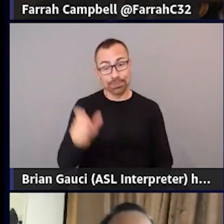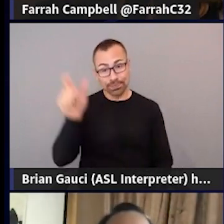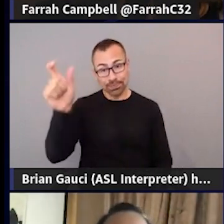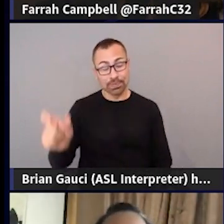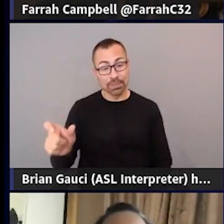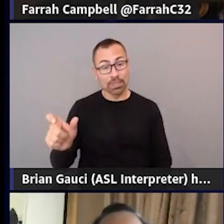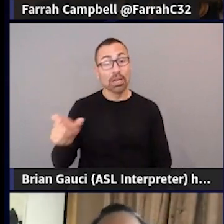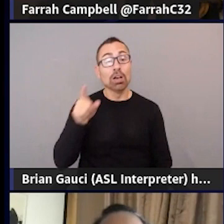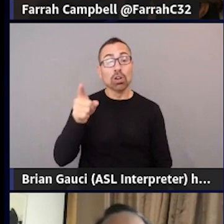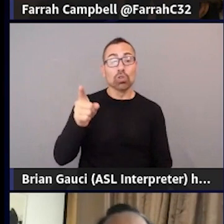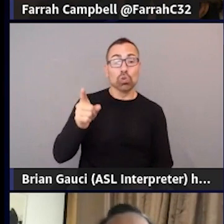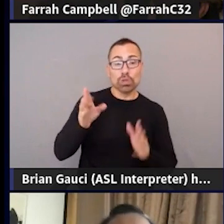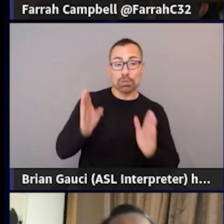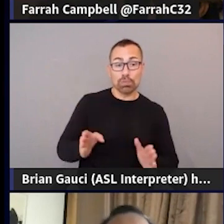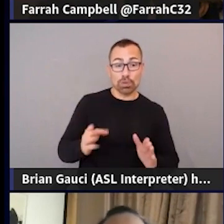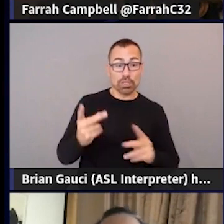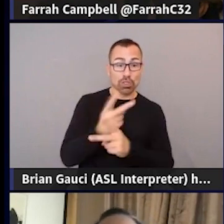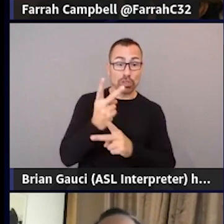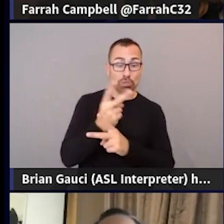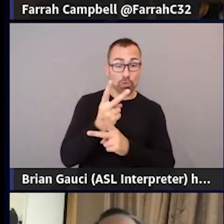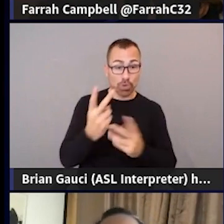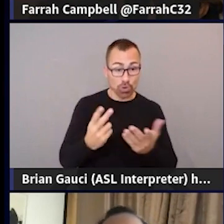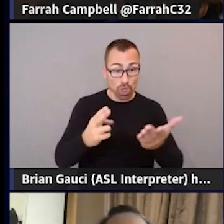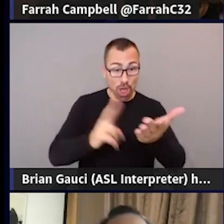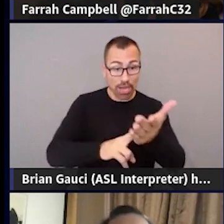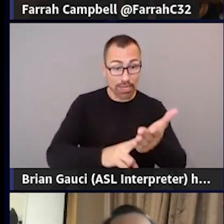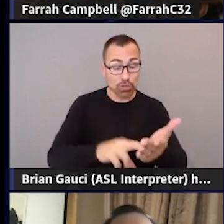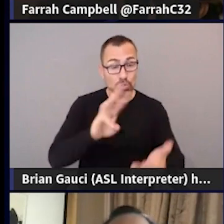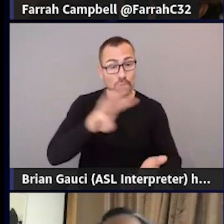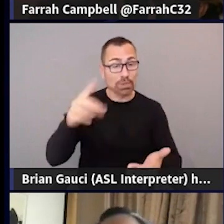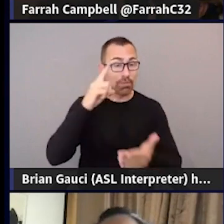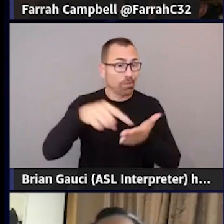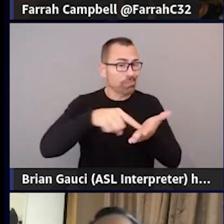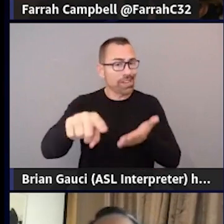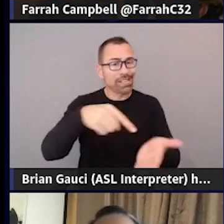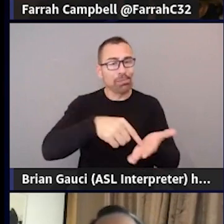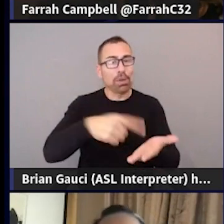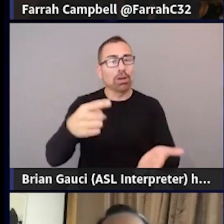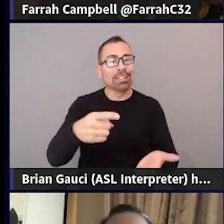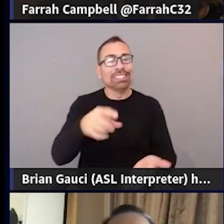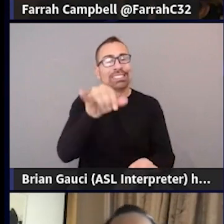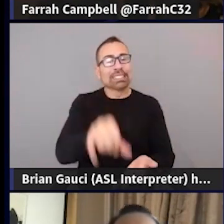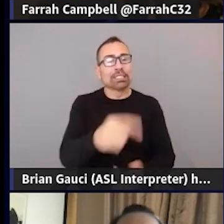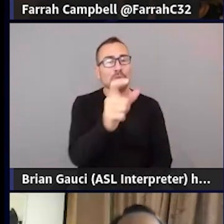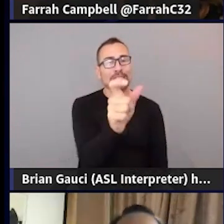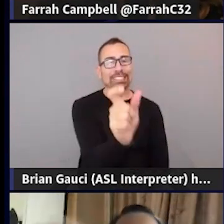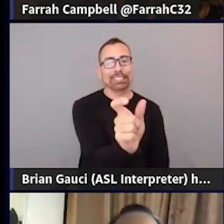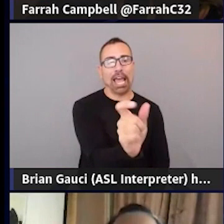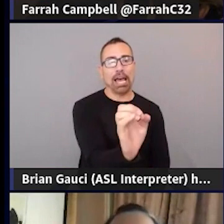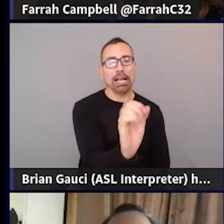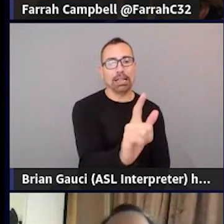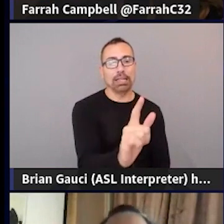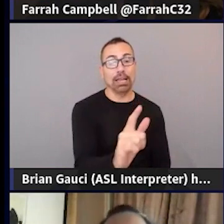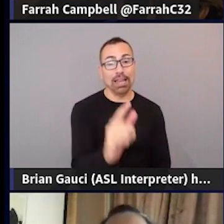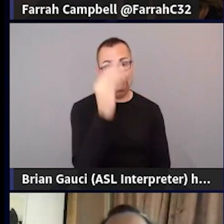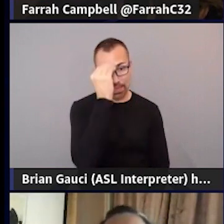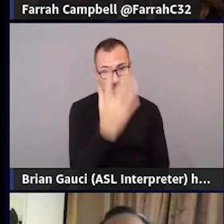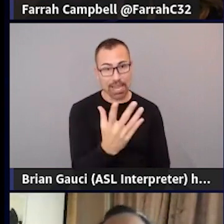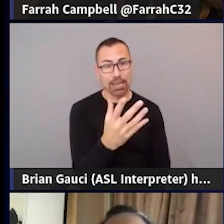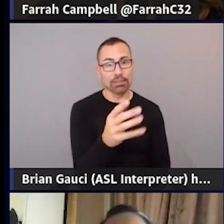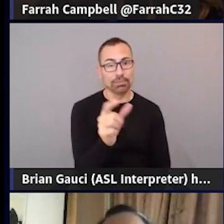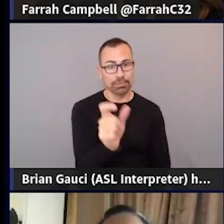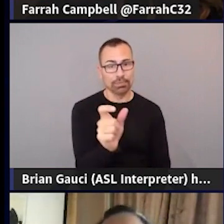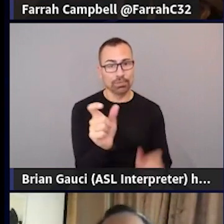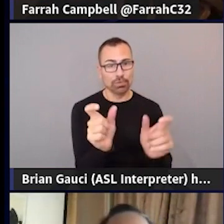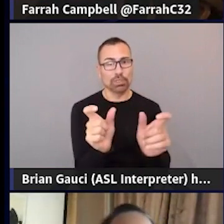your website, when you log in to pay a bill, for example, lives in one cell and that data lives in one cell. And so on the right-hand side, you can see